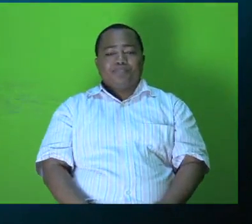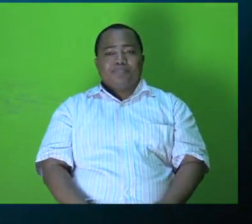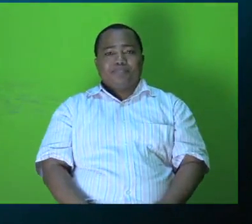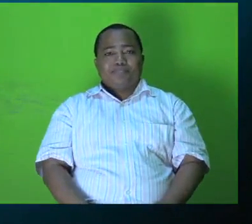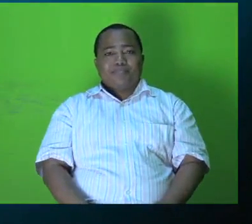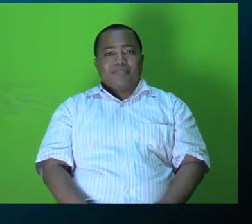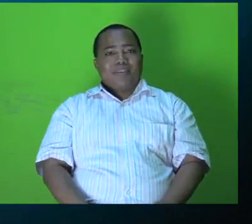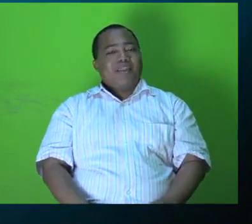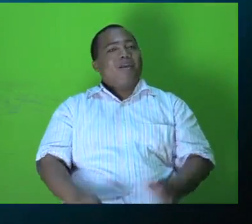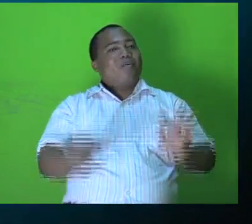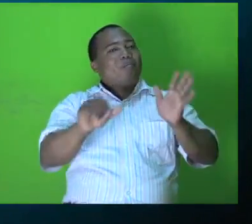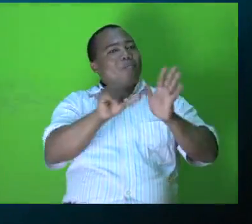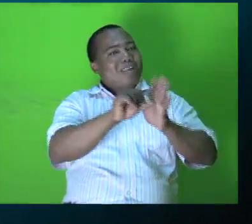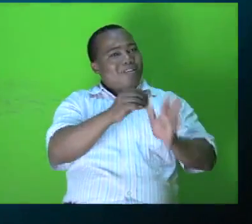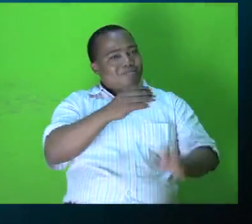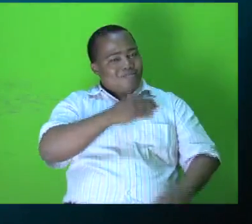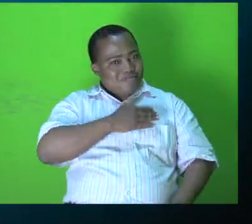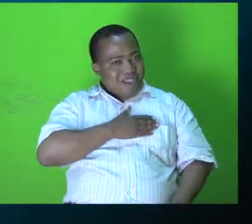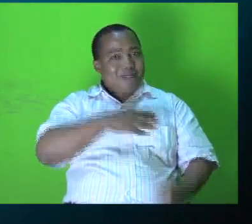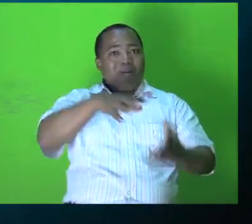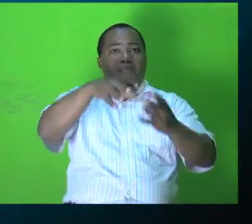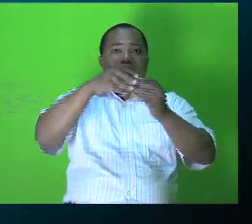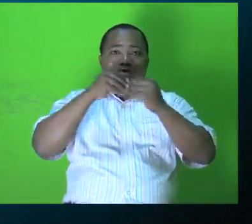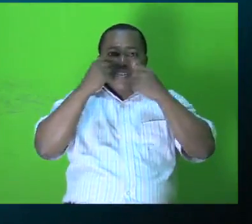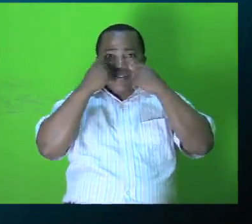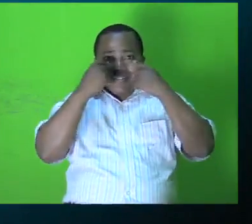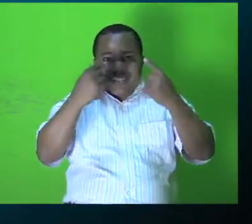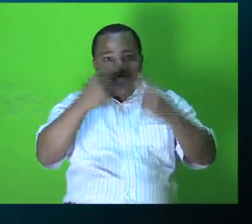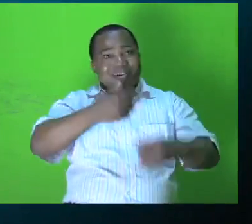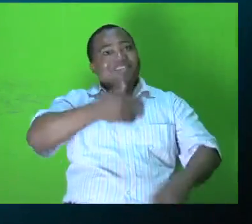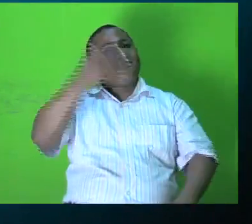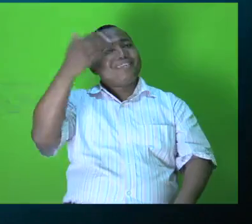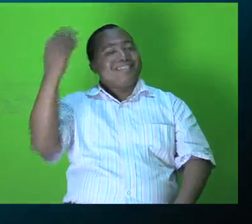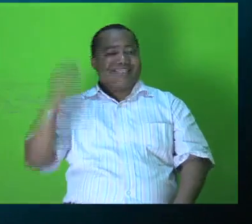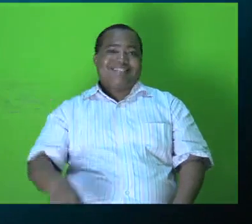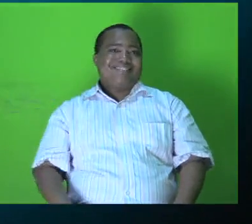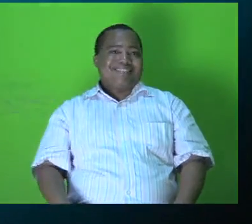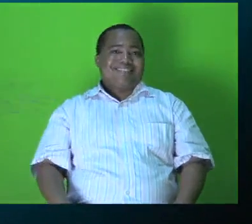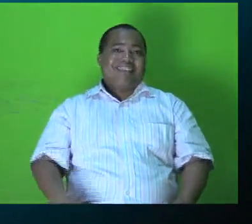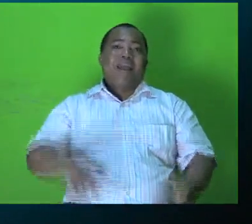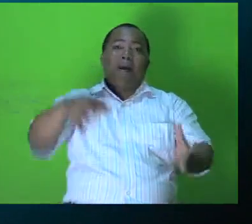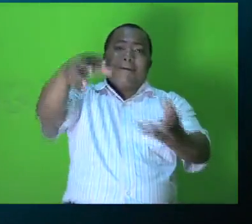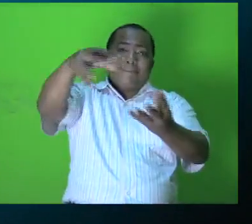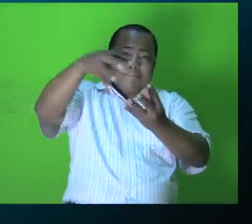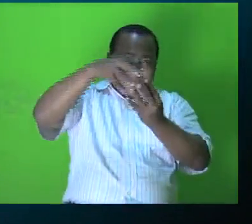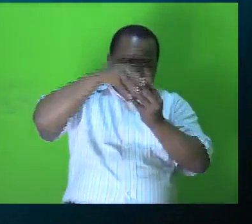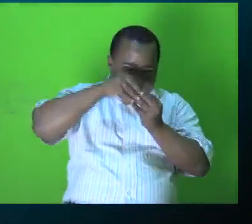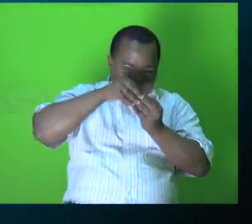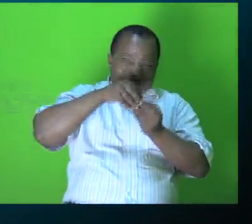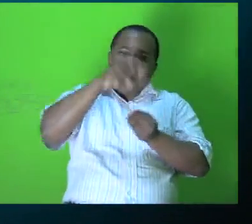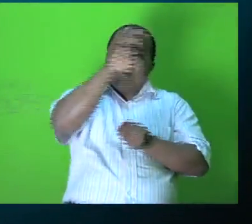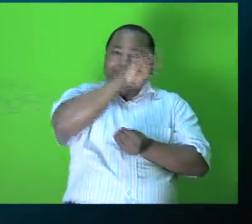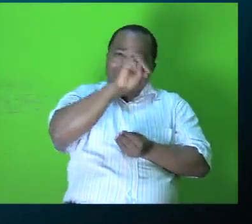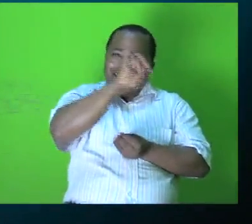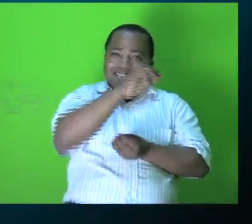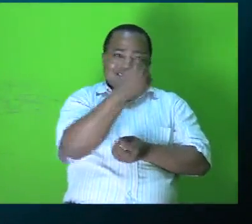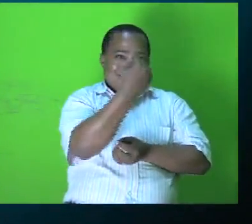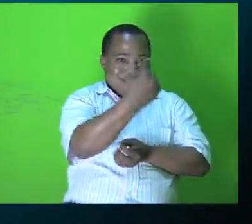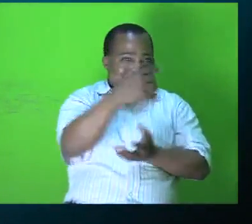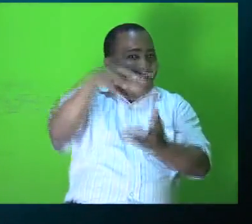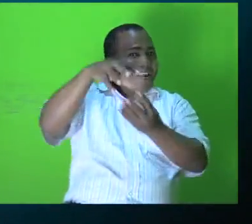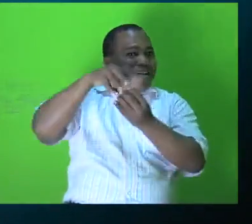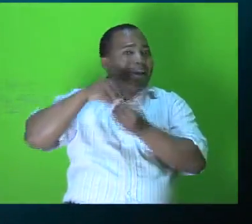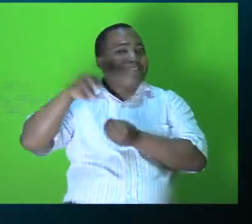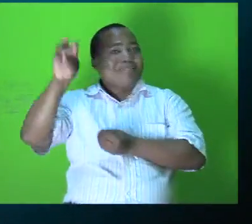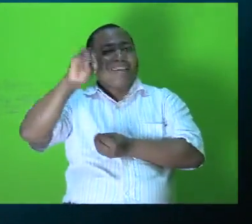My dear students and other viewers, both Meiosis I and Meiosis